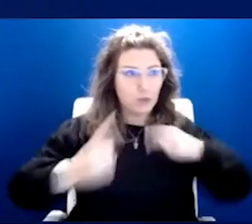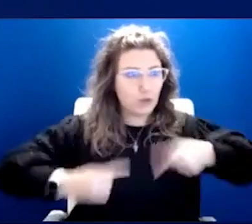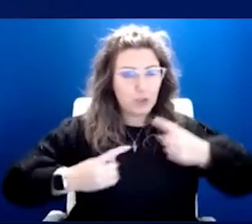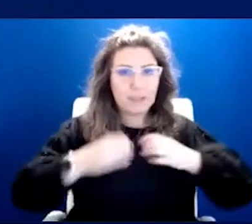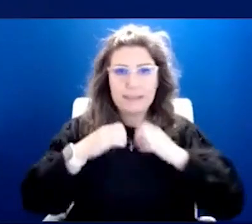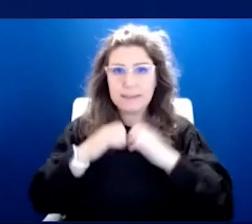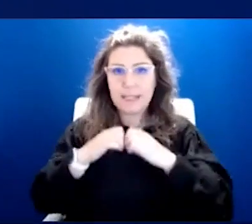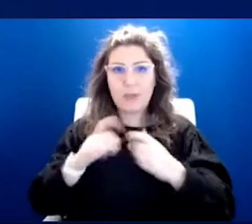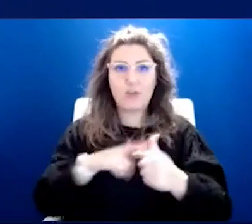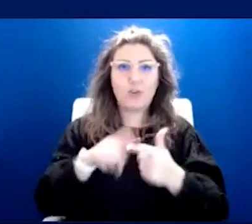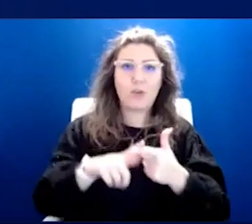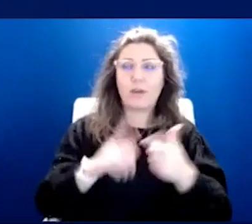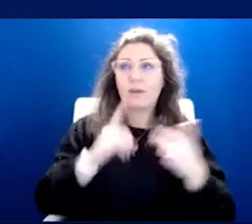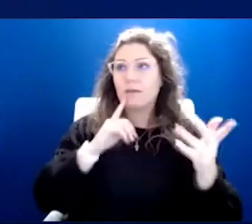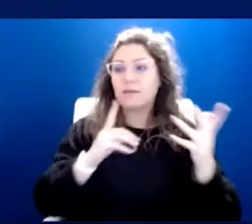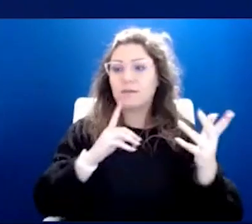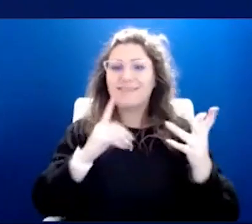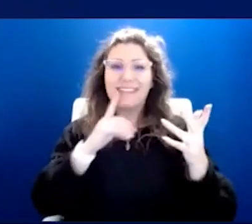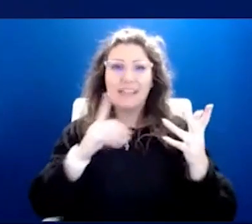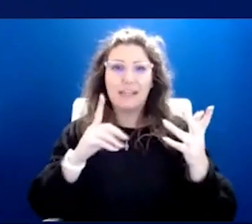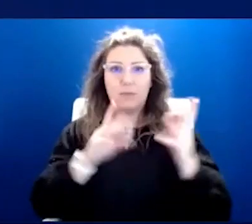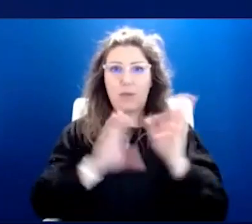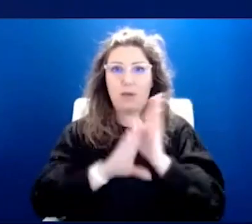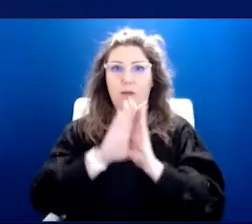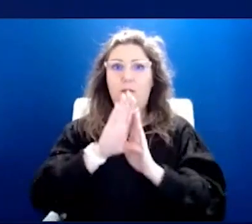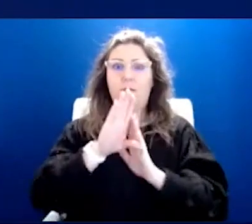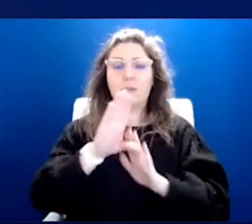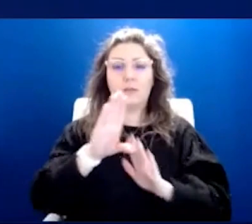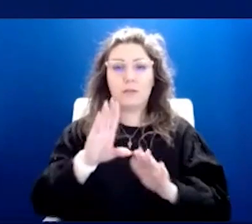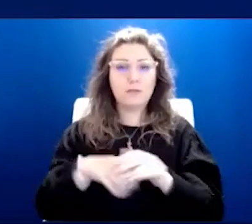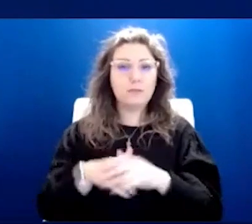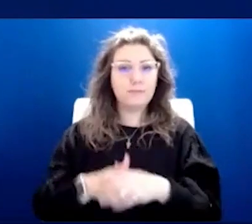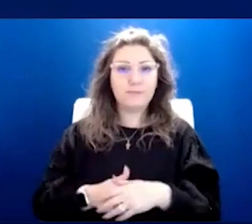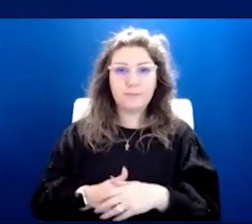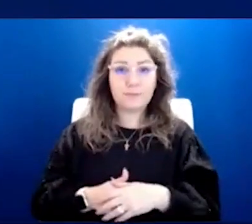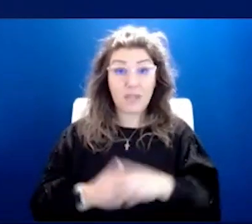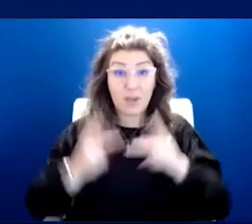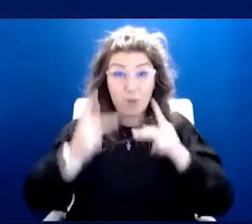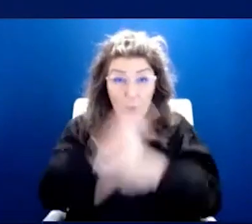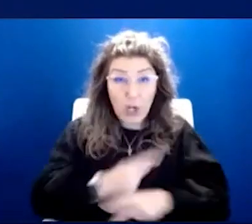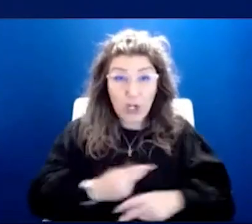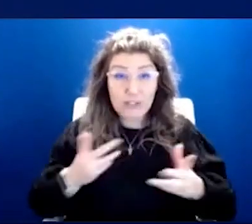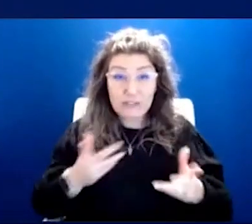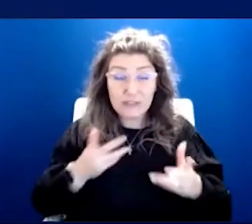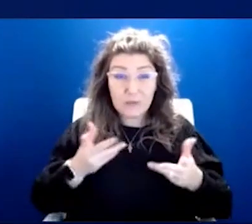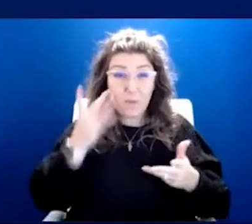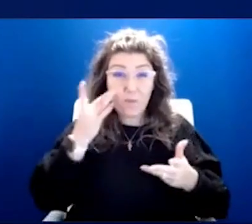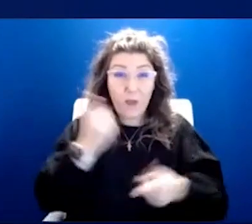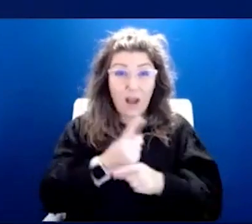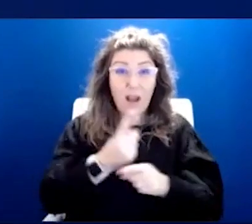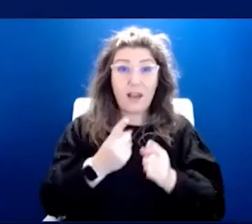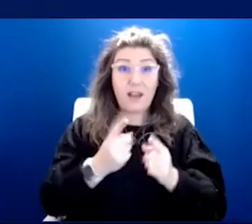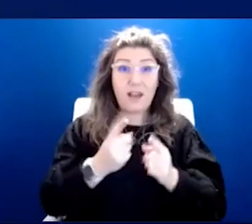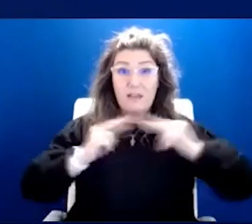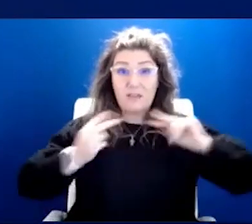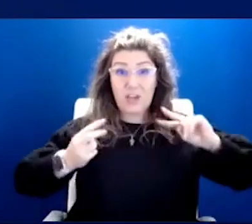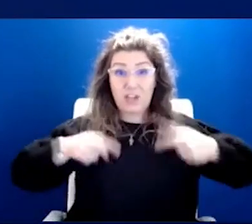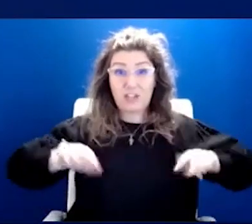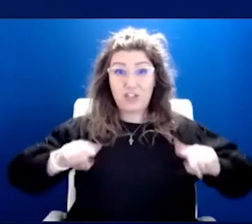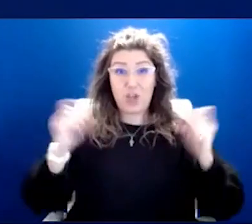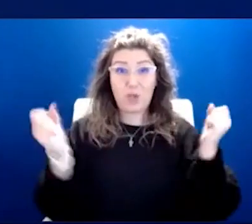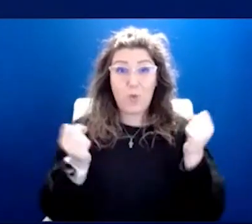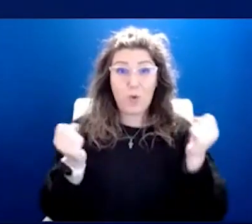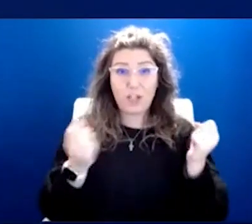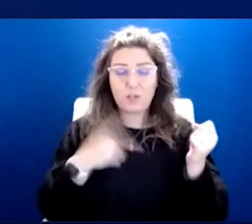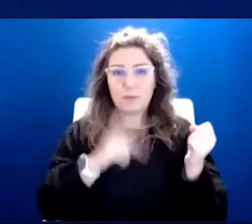just seemed like it's been a wave and then worse waves, right, with these variants. And I think this winter we've seen it again